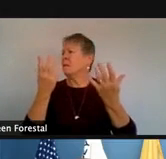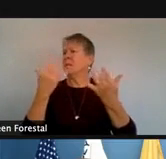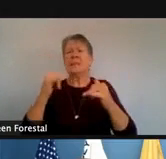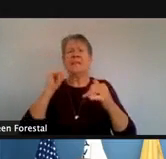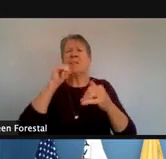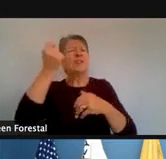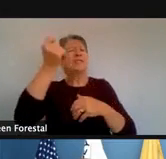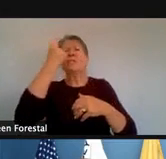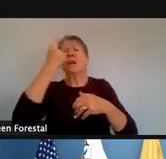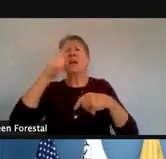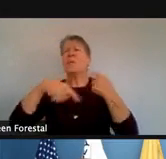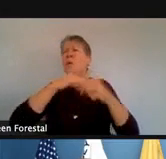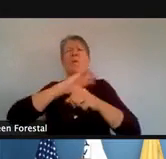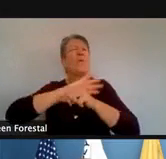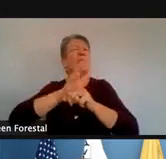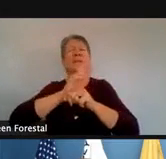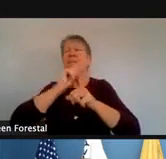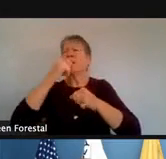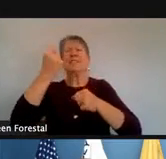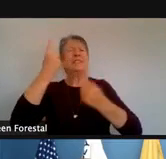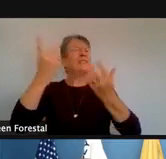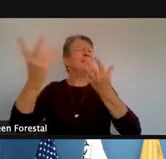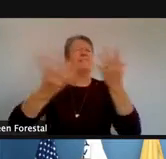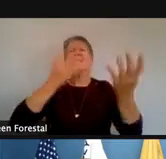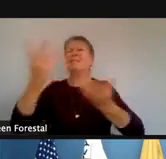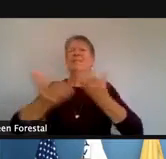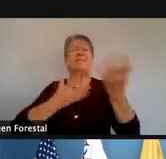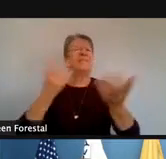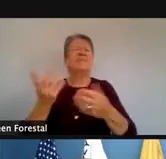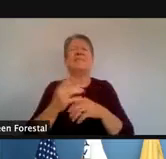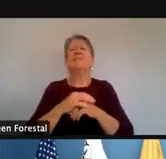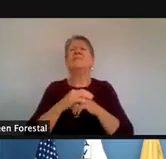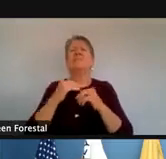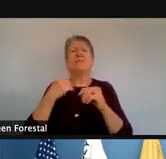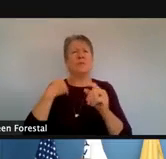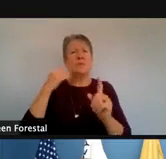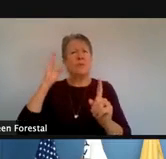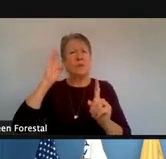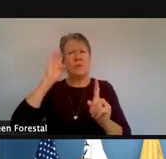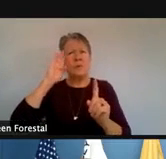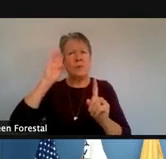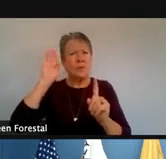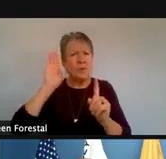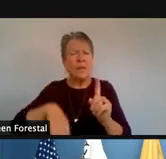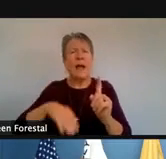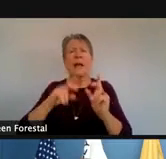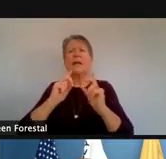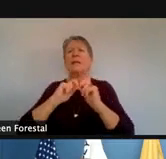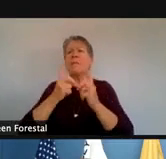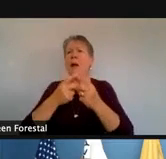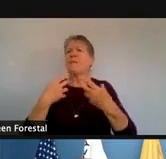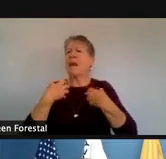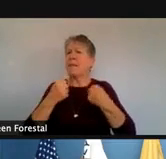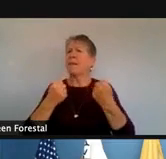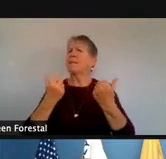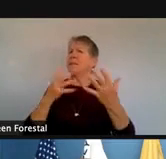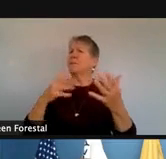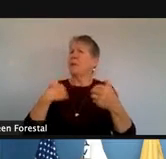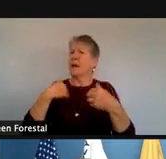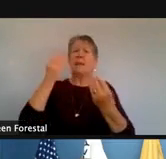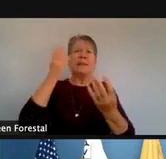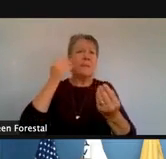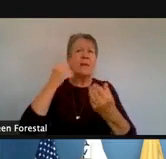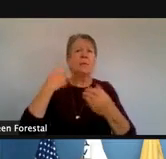know that the Department of Health has had experience with pandemic vaccinations during the 2009